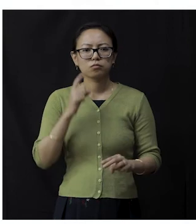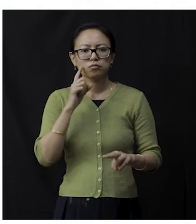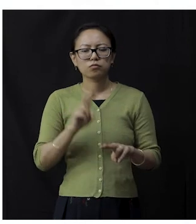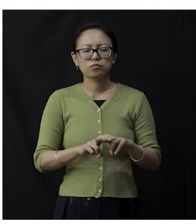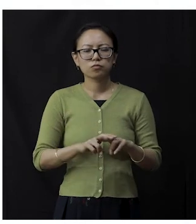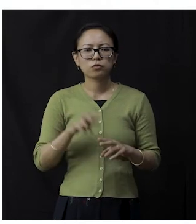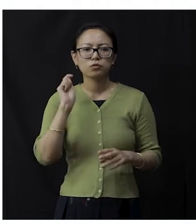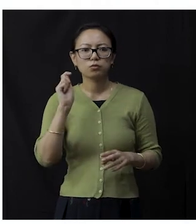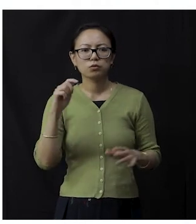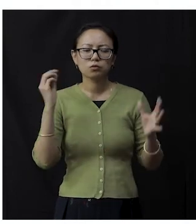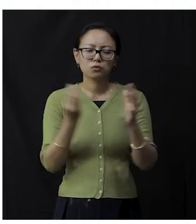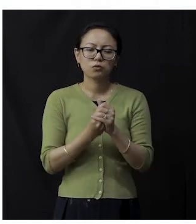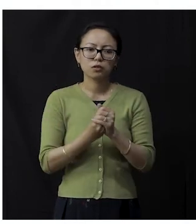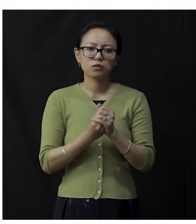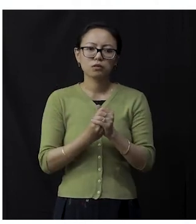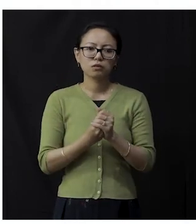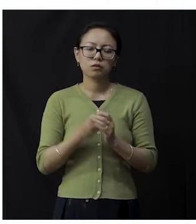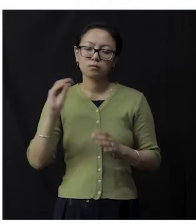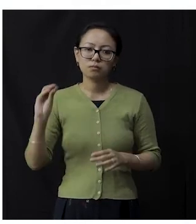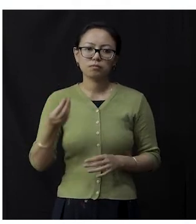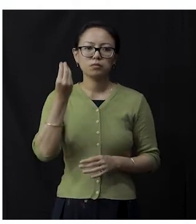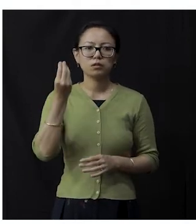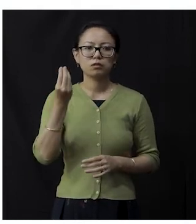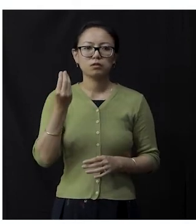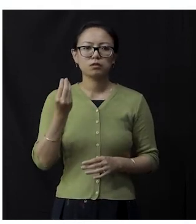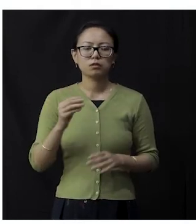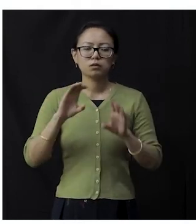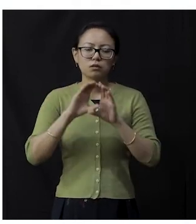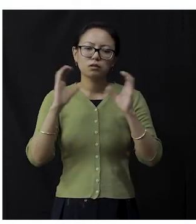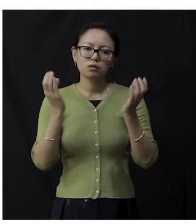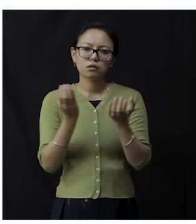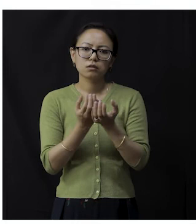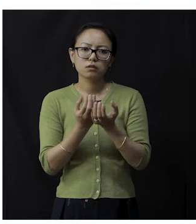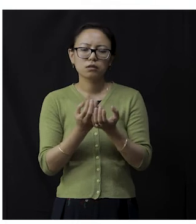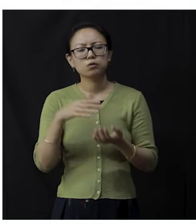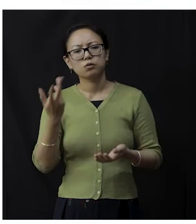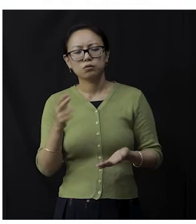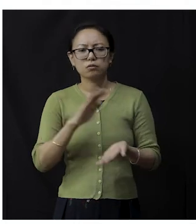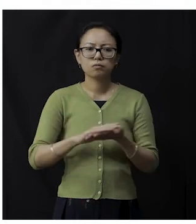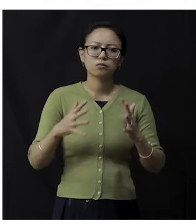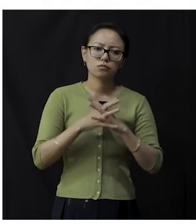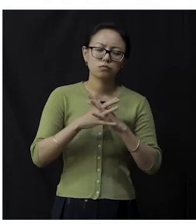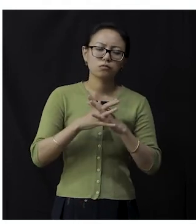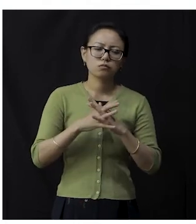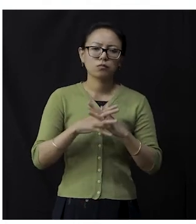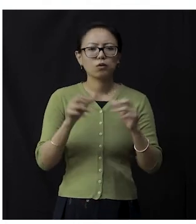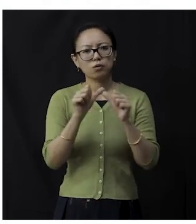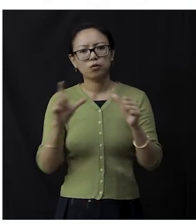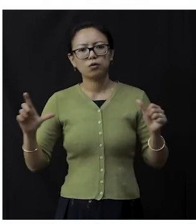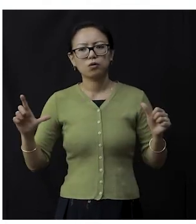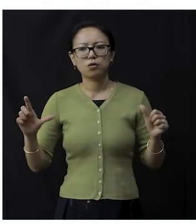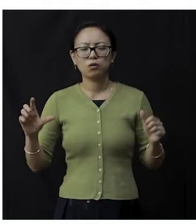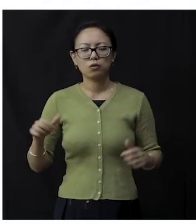each other, it would be always better for you. Even your class tasks, your homework tasks, everything is going to be good if